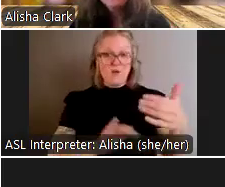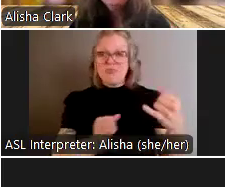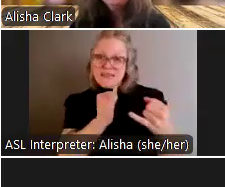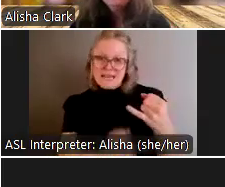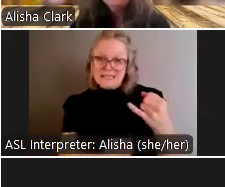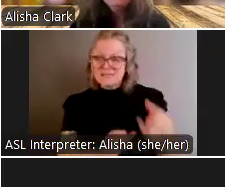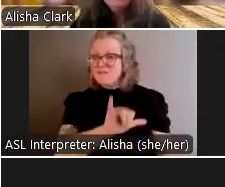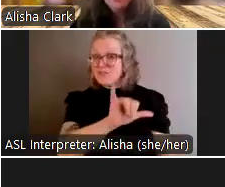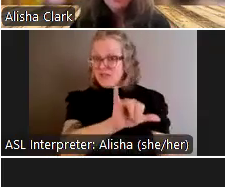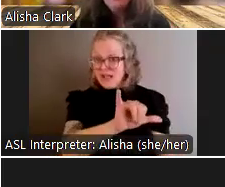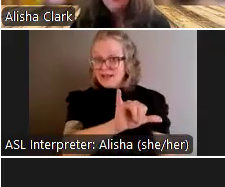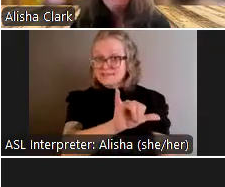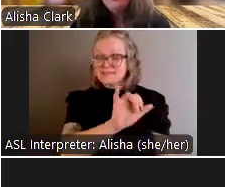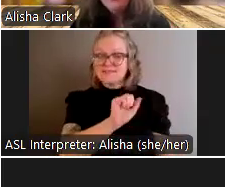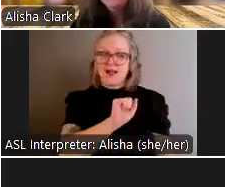that